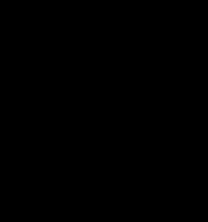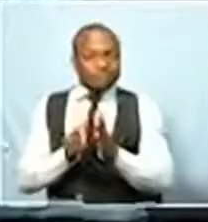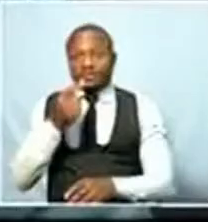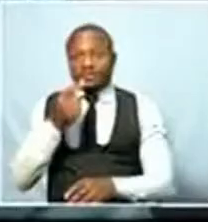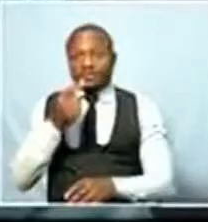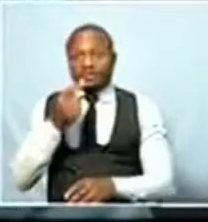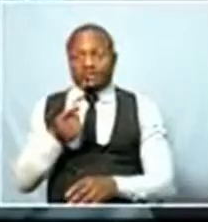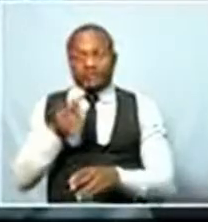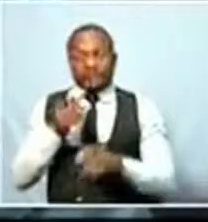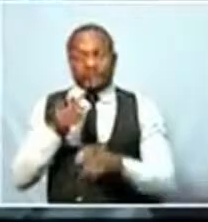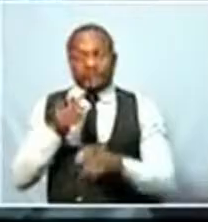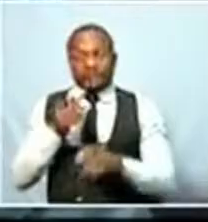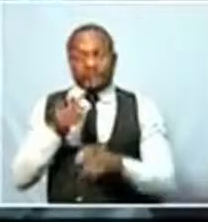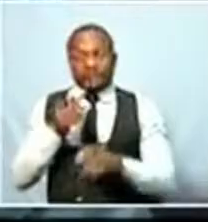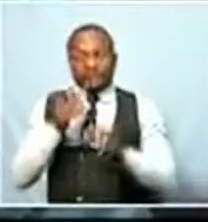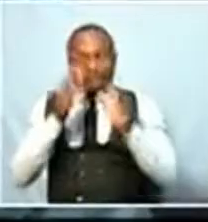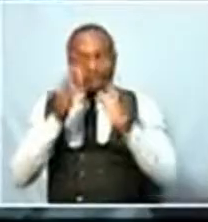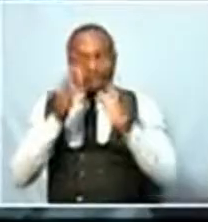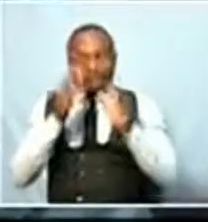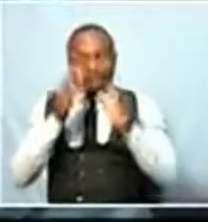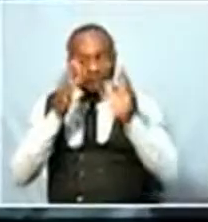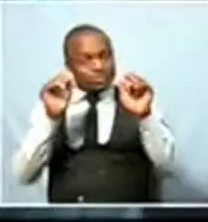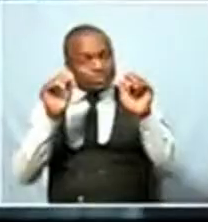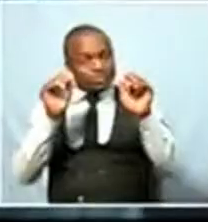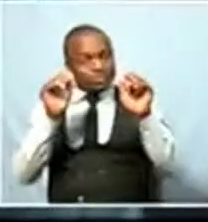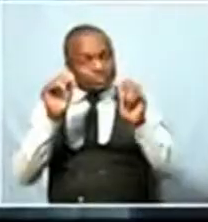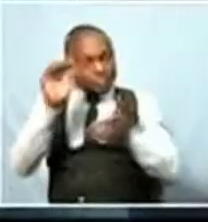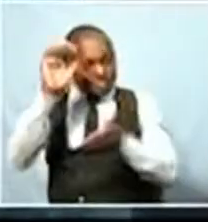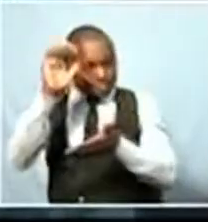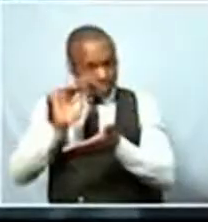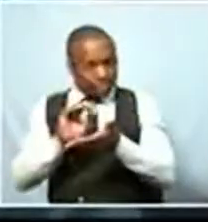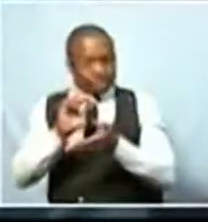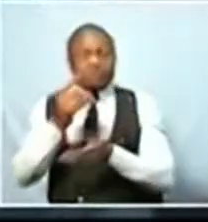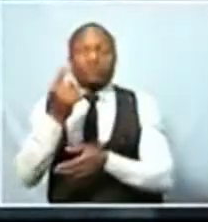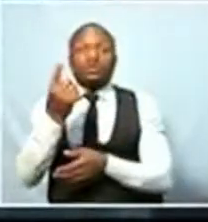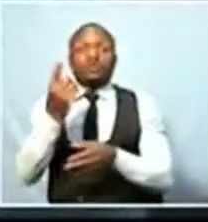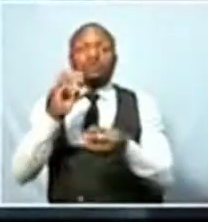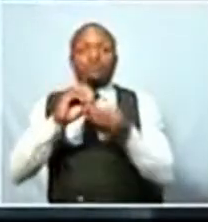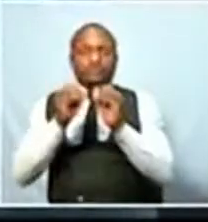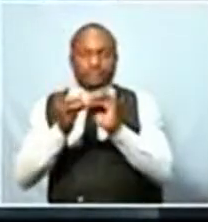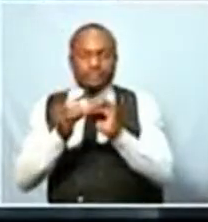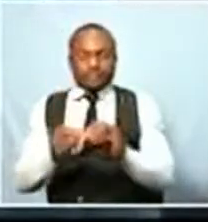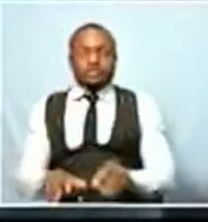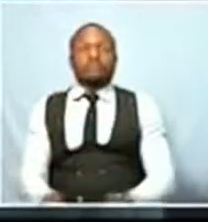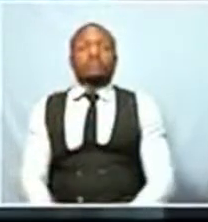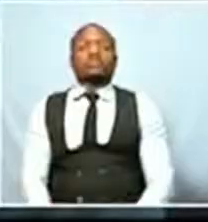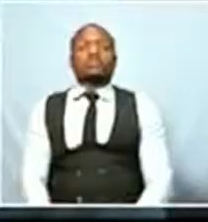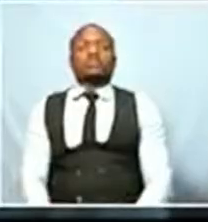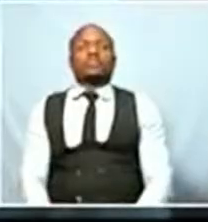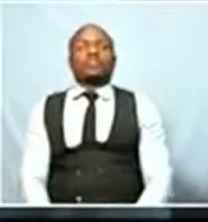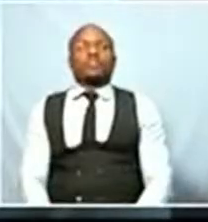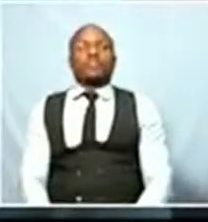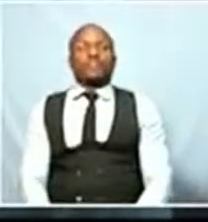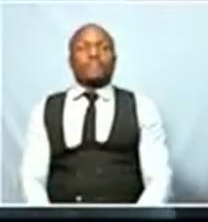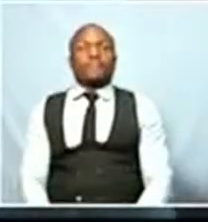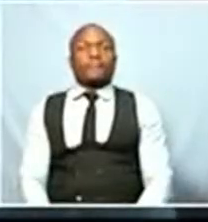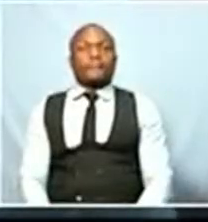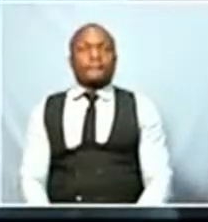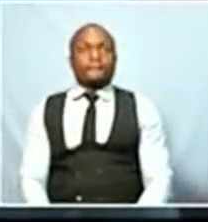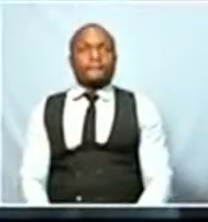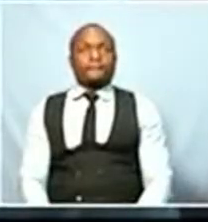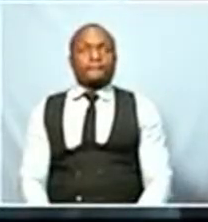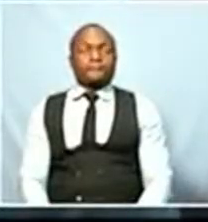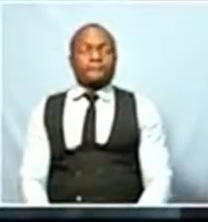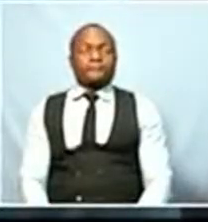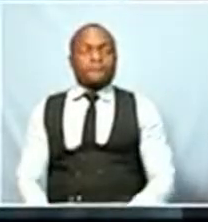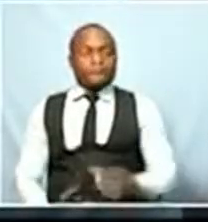the forecast to a single digit, and the limitations